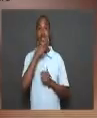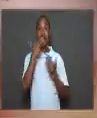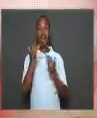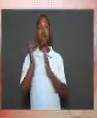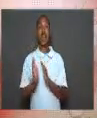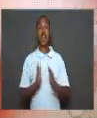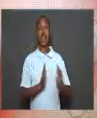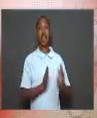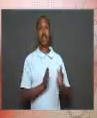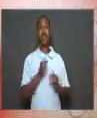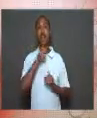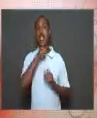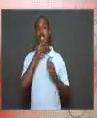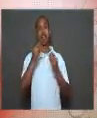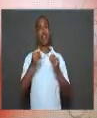for tanning.